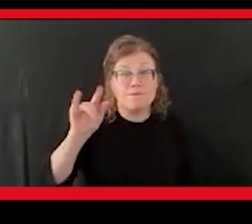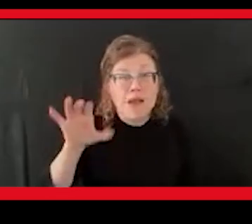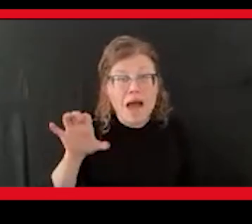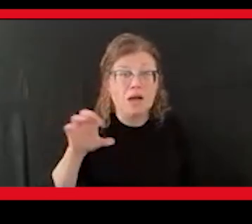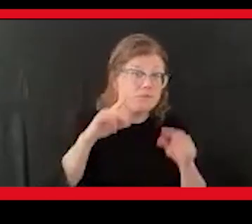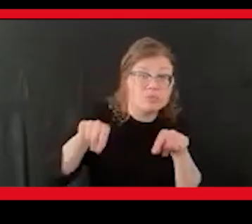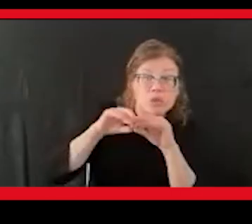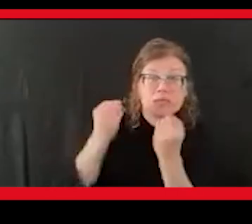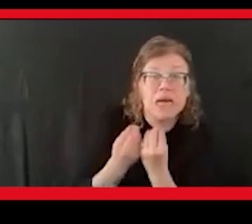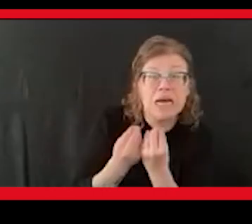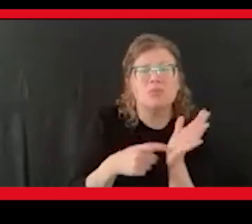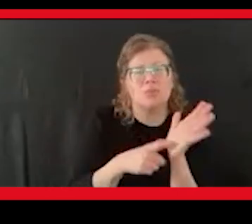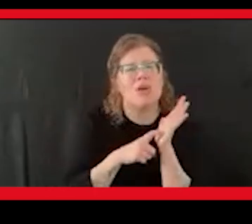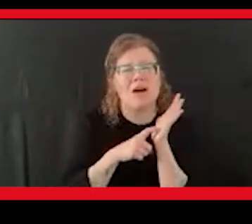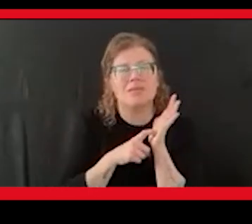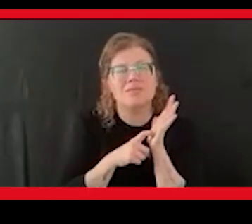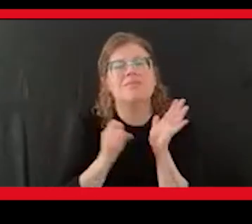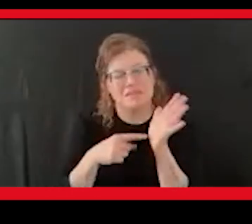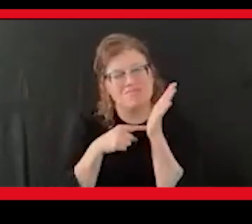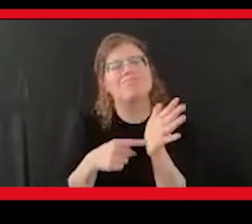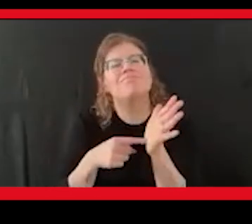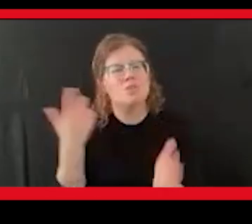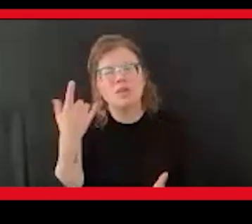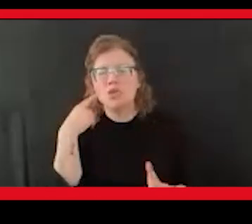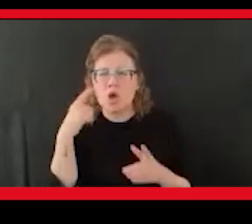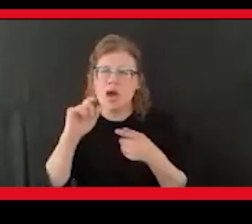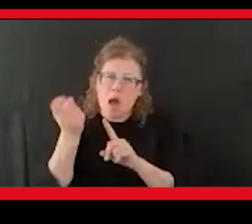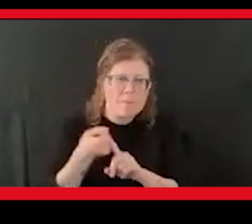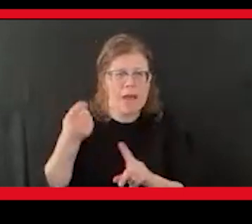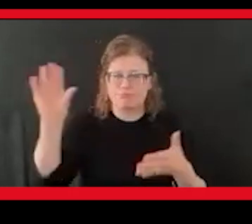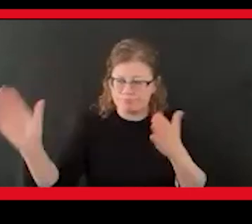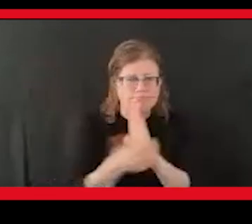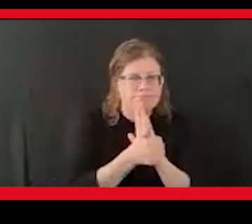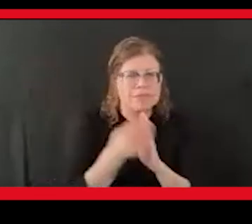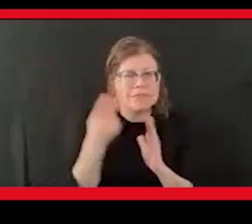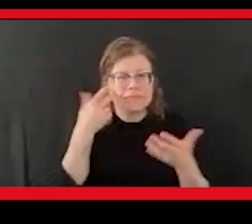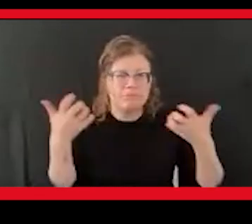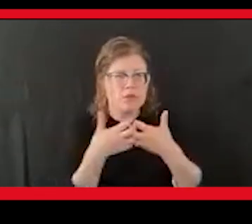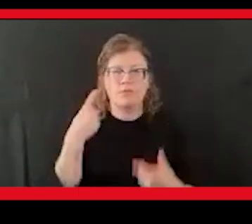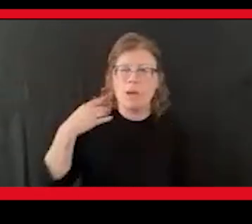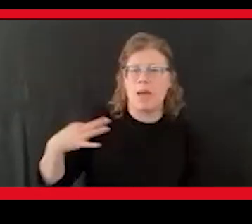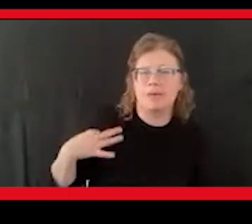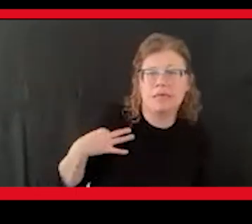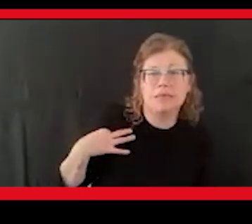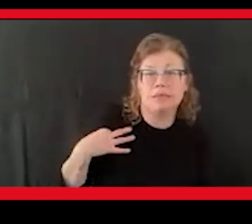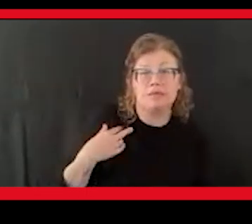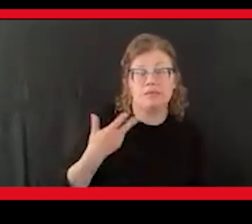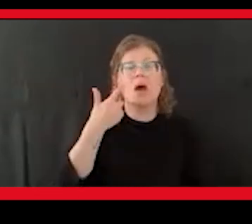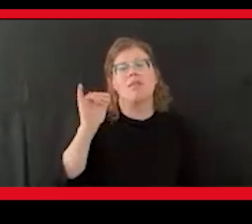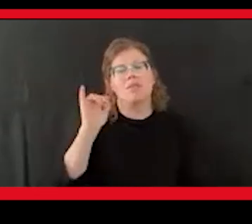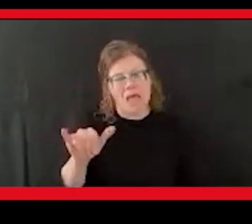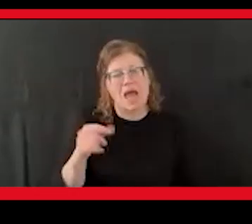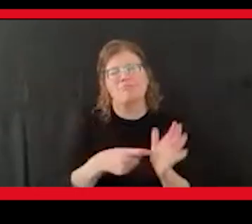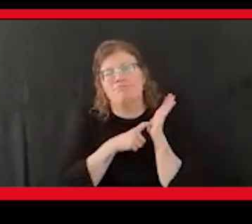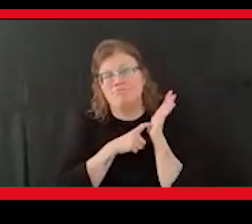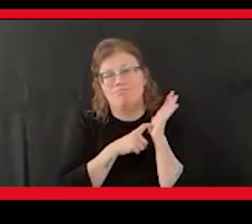application. That section contains your vision, mandate, and mission statements, which are written in a very